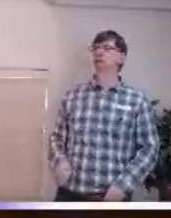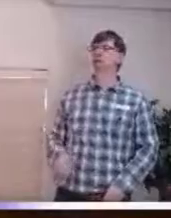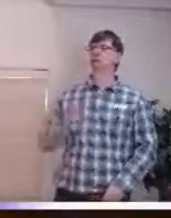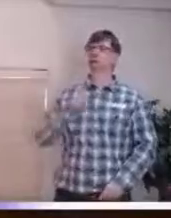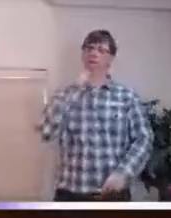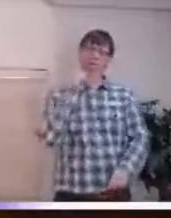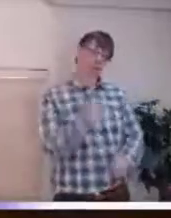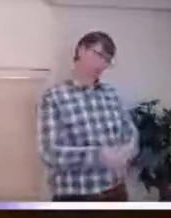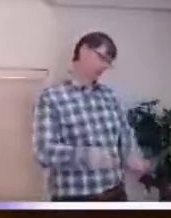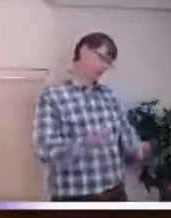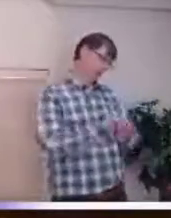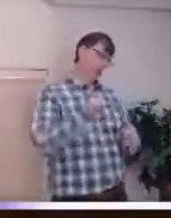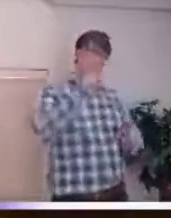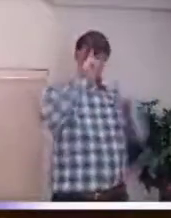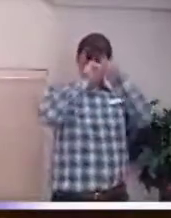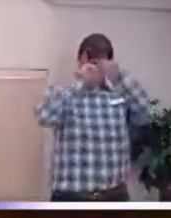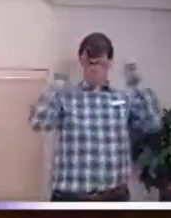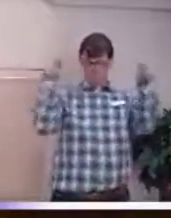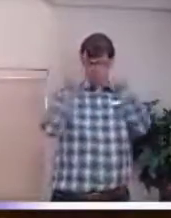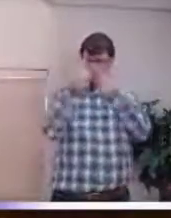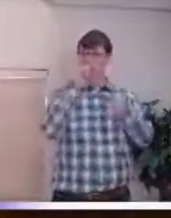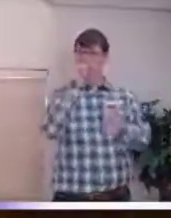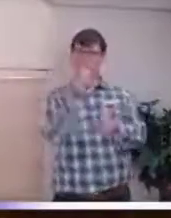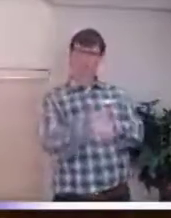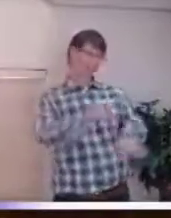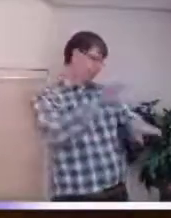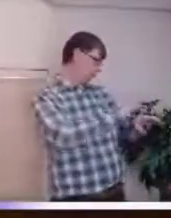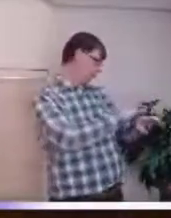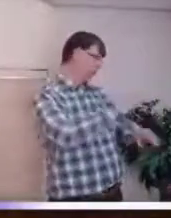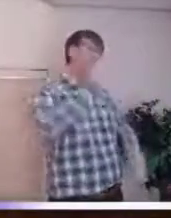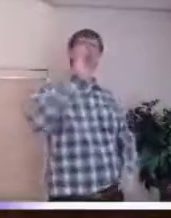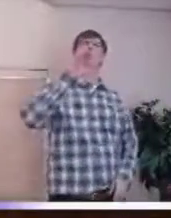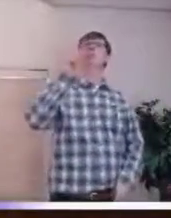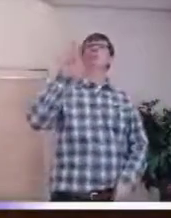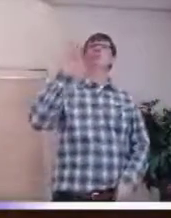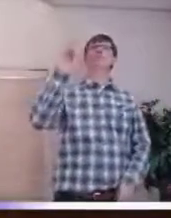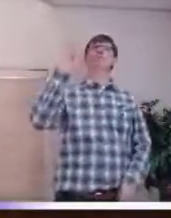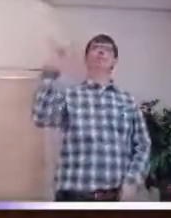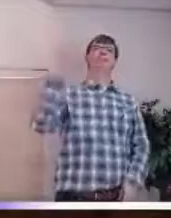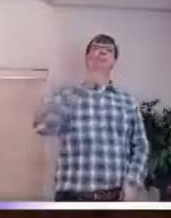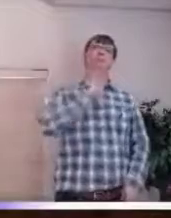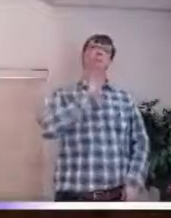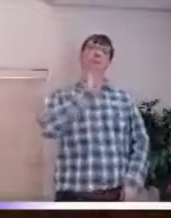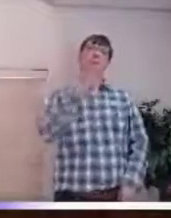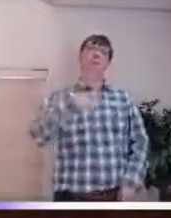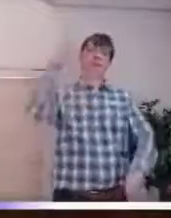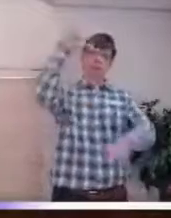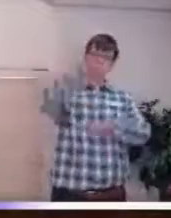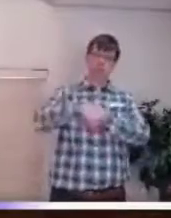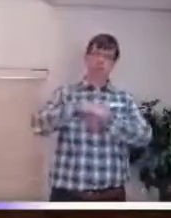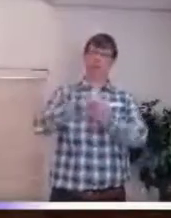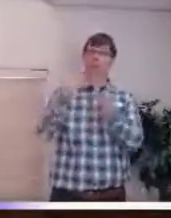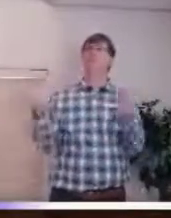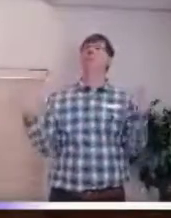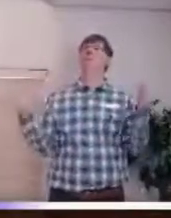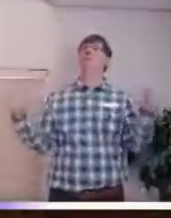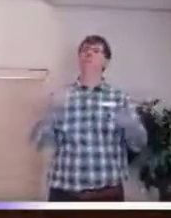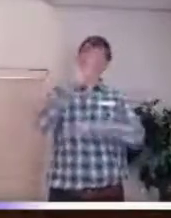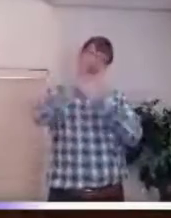As a chaplain, in a time of COVID, I have sat with many people